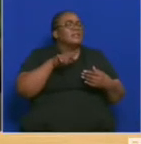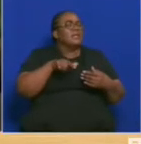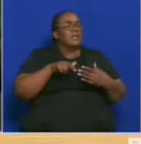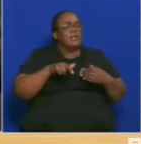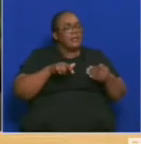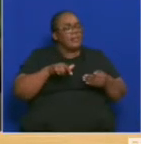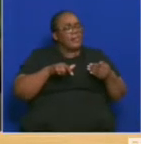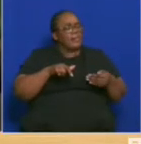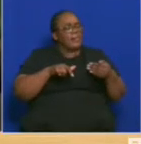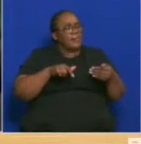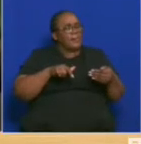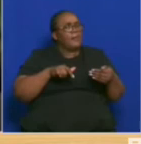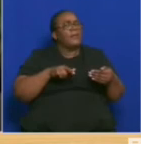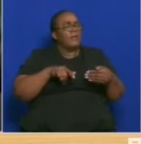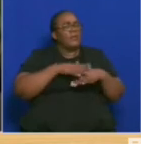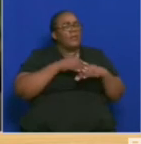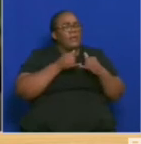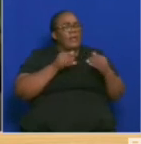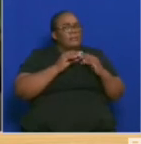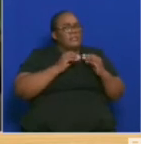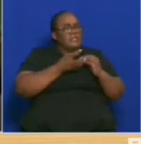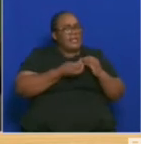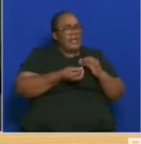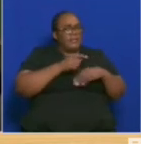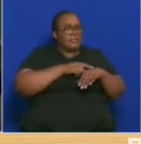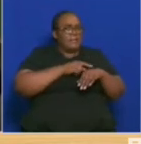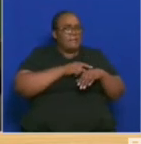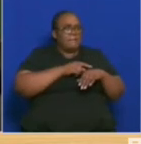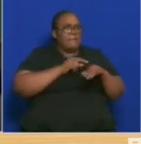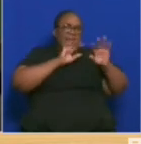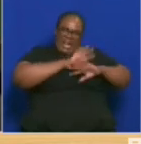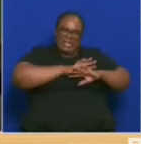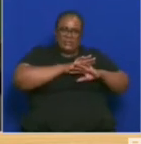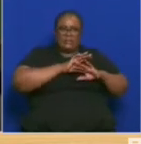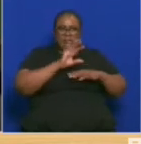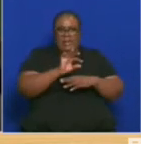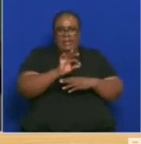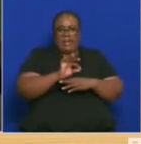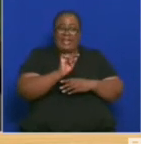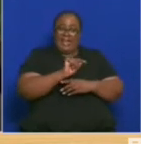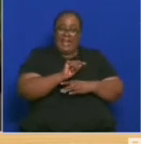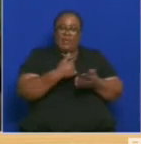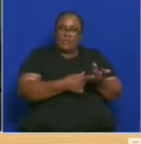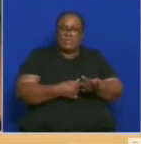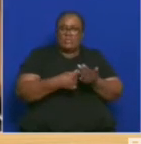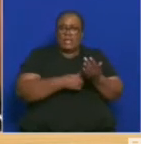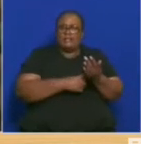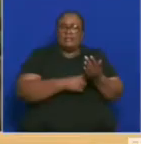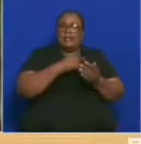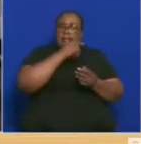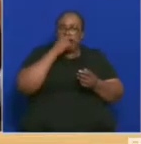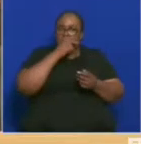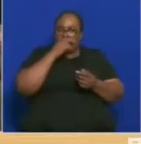a virtual meeting, it was on a Monday at night. Lana Corner, we discussed these names. Because of time that